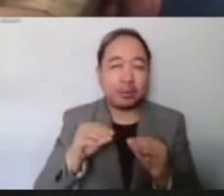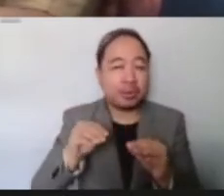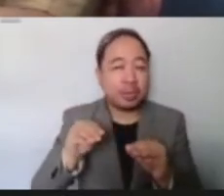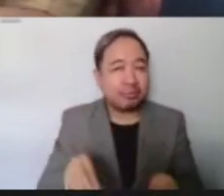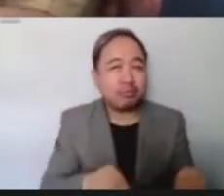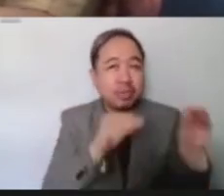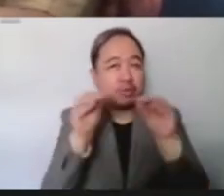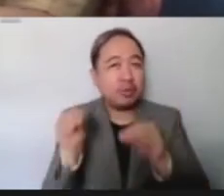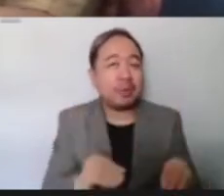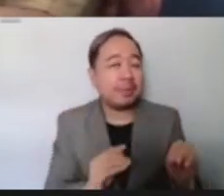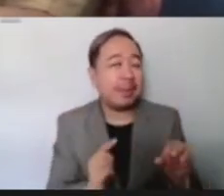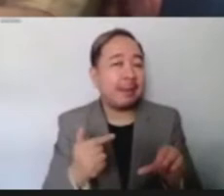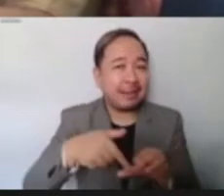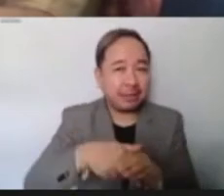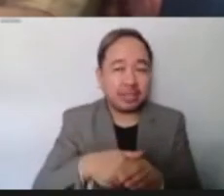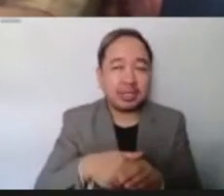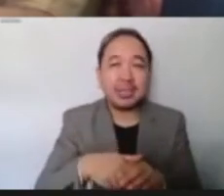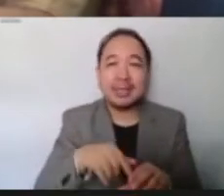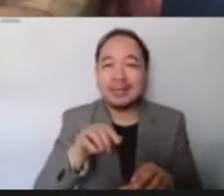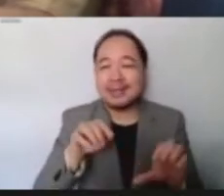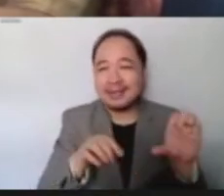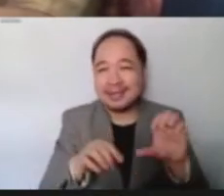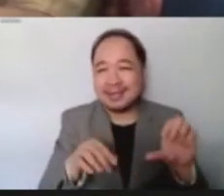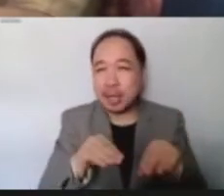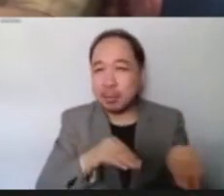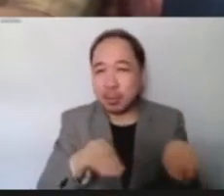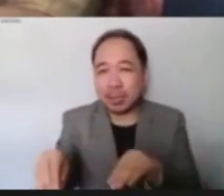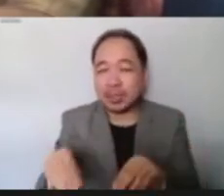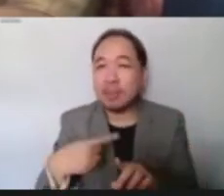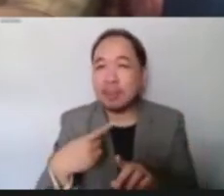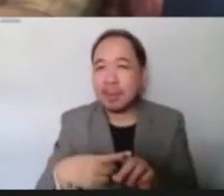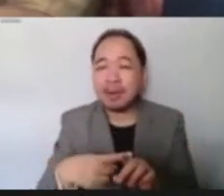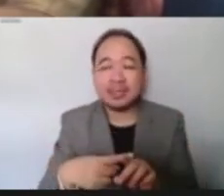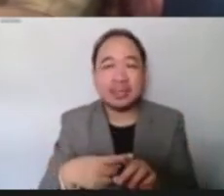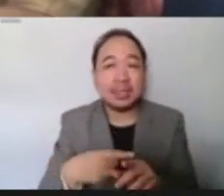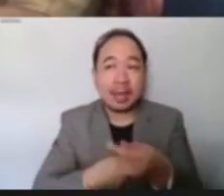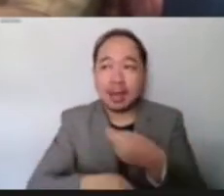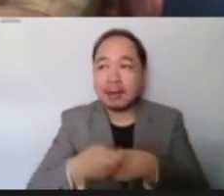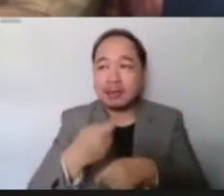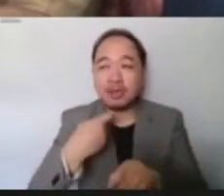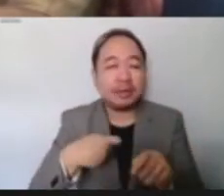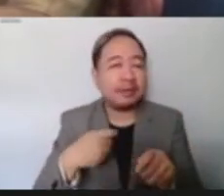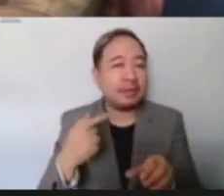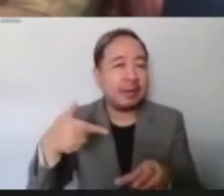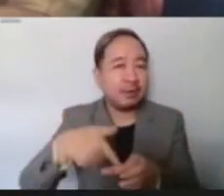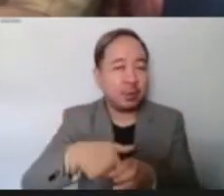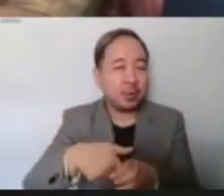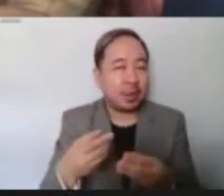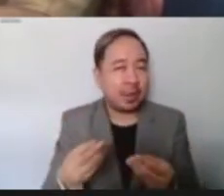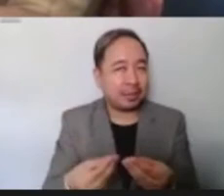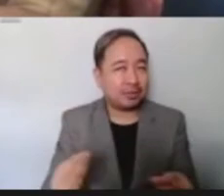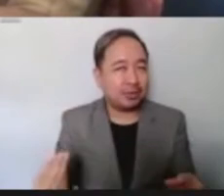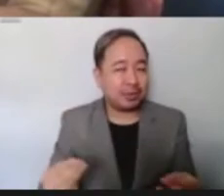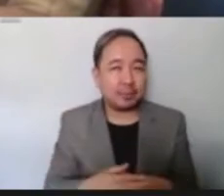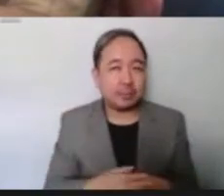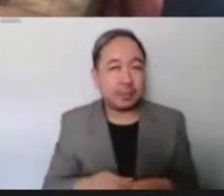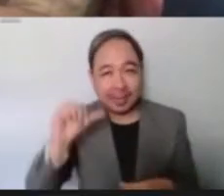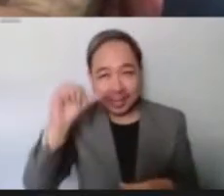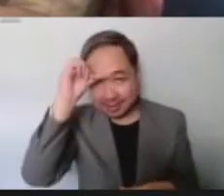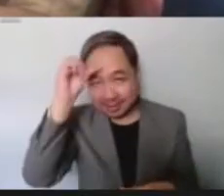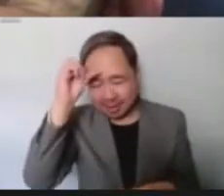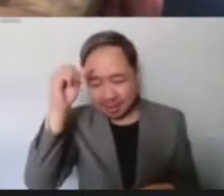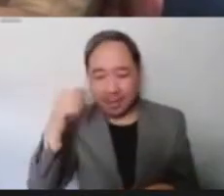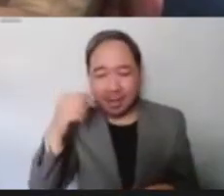Ethanol Blended fuels and green hydrogen as an alternate energy source India recognizes that new